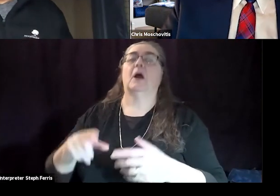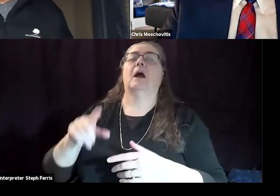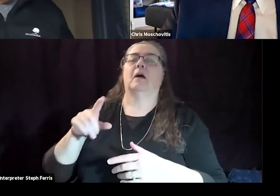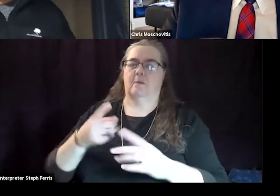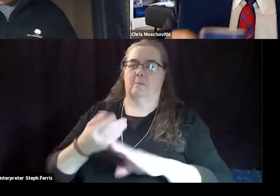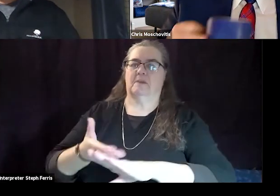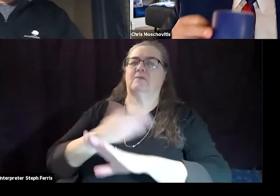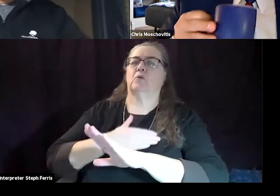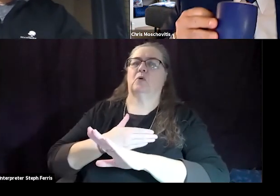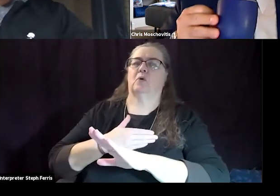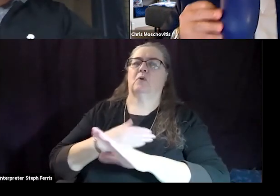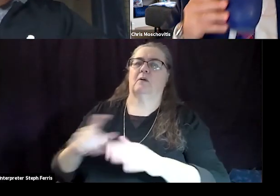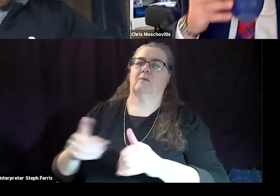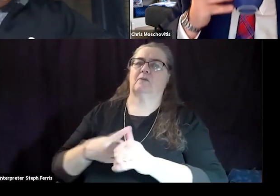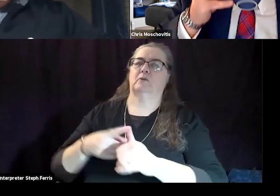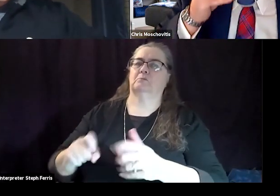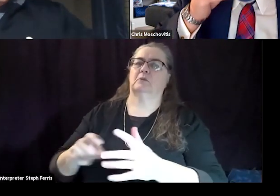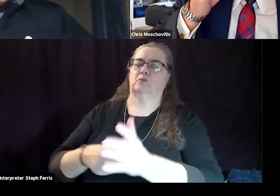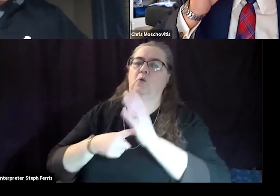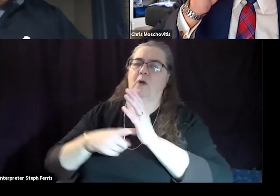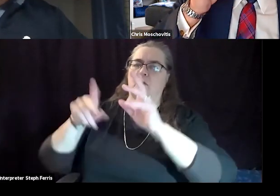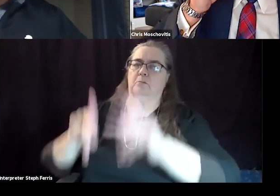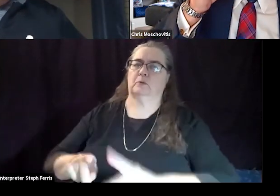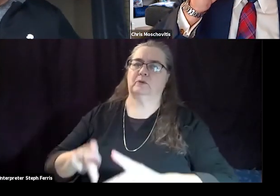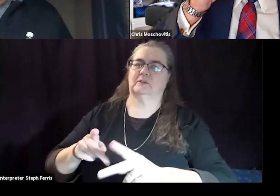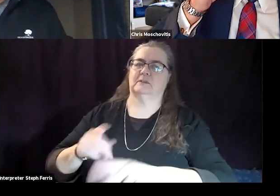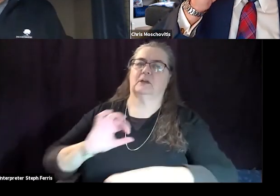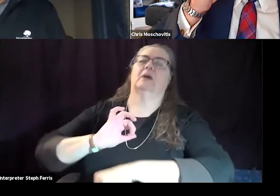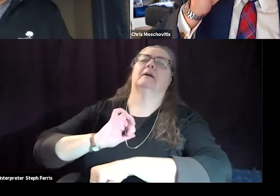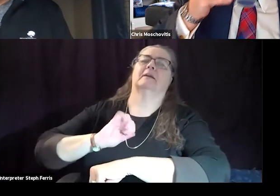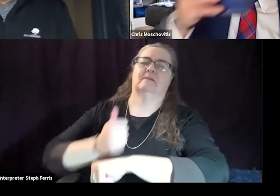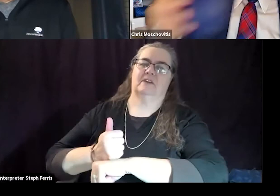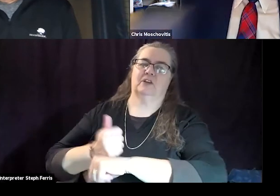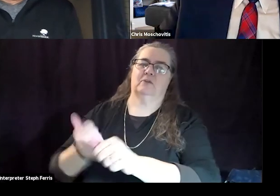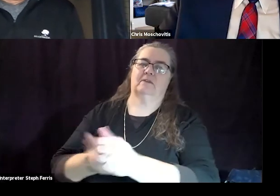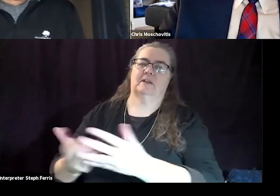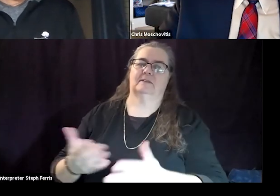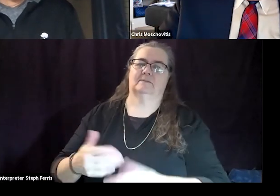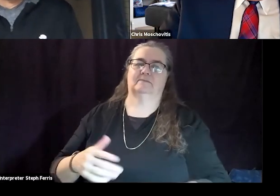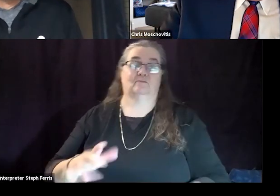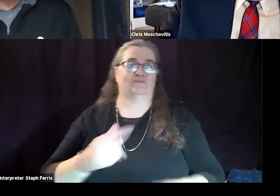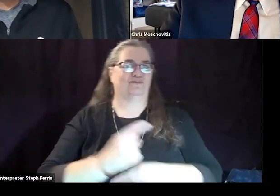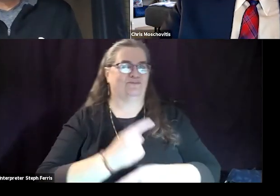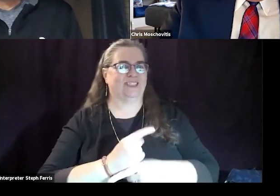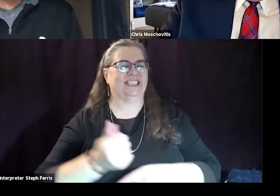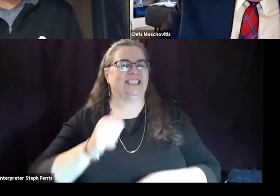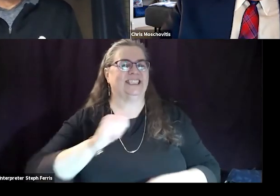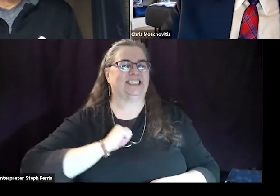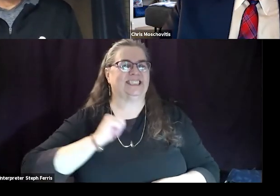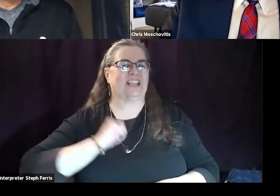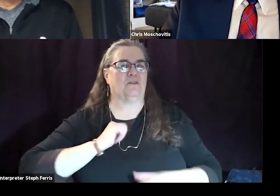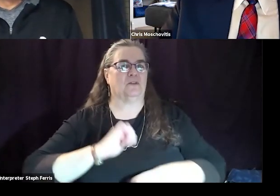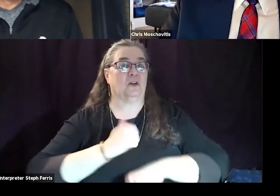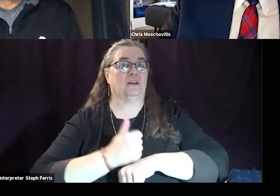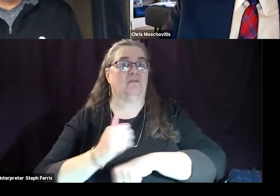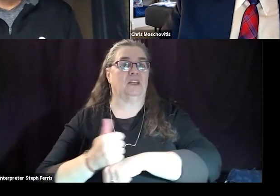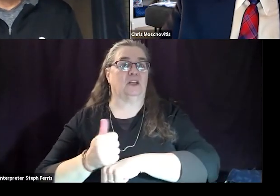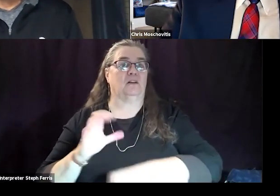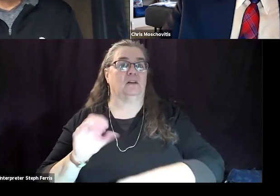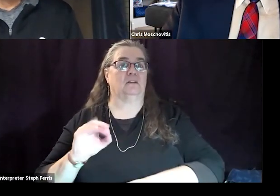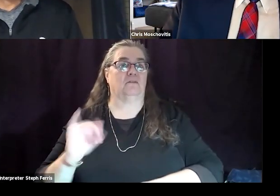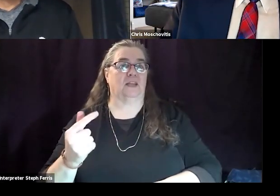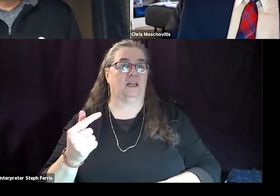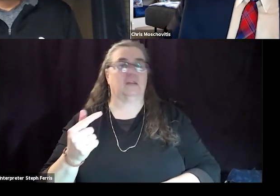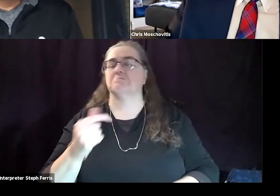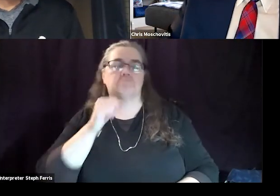that's not going away. Self-configuring doesn't quite exist yet. Right. And if it does, it will